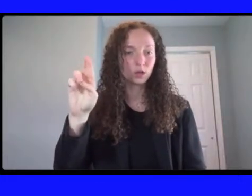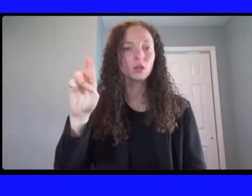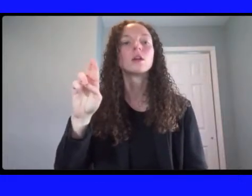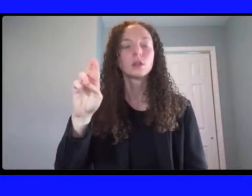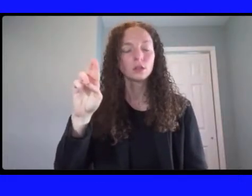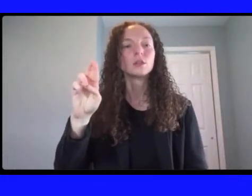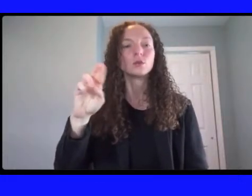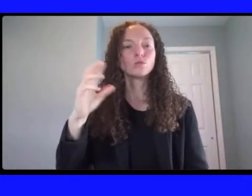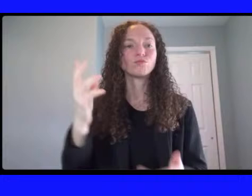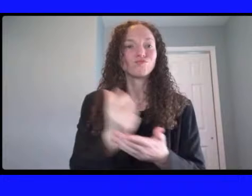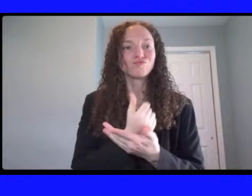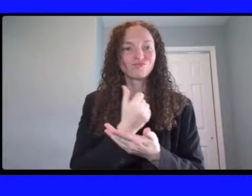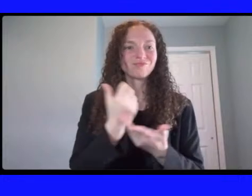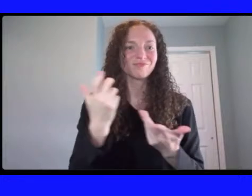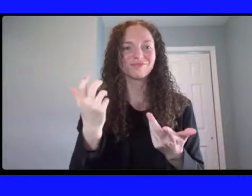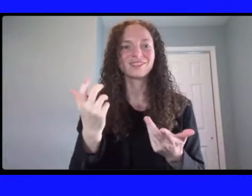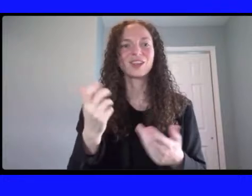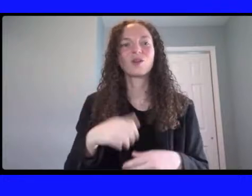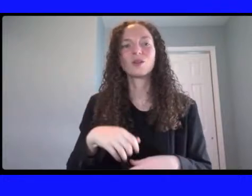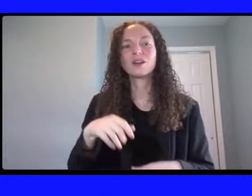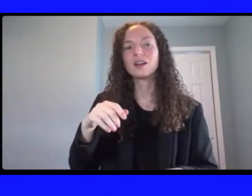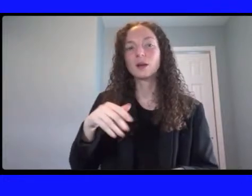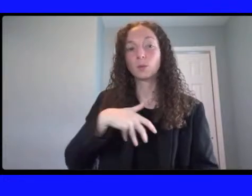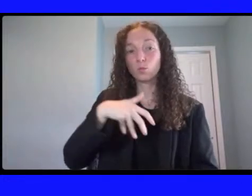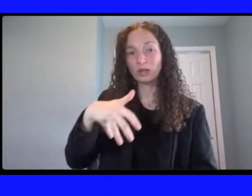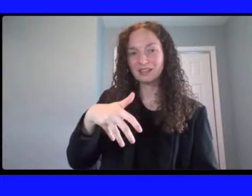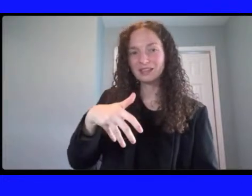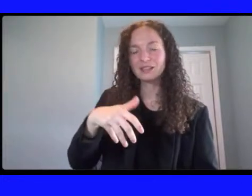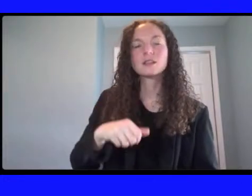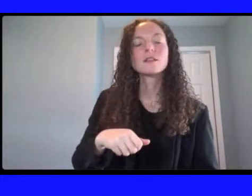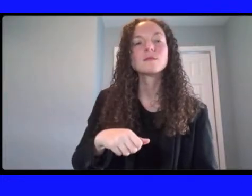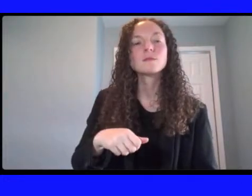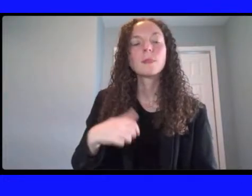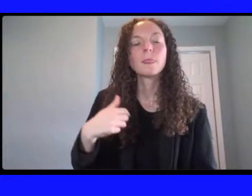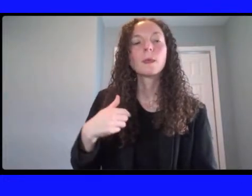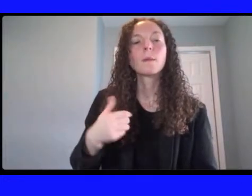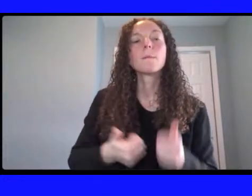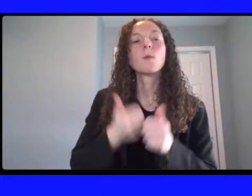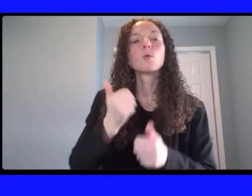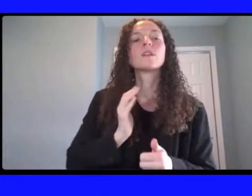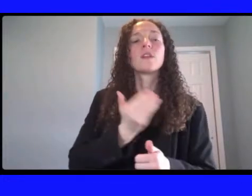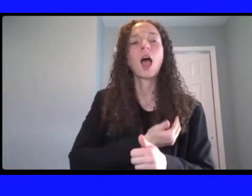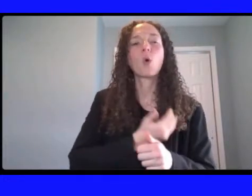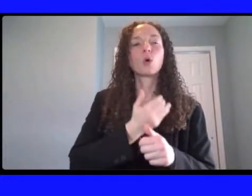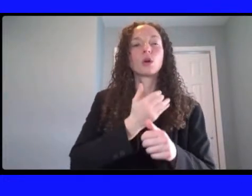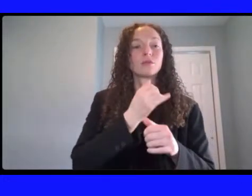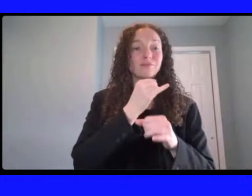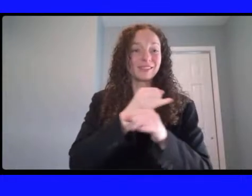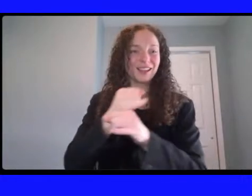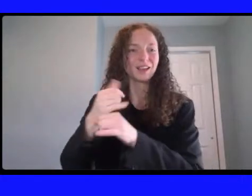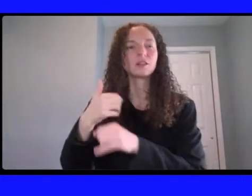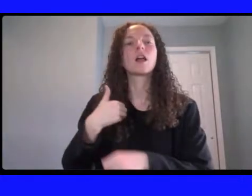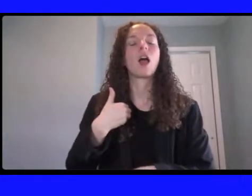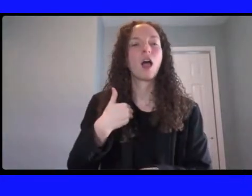and are offered, OB life support, more than 85% of our staff